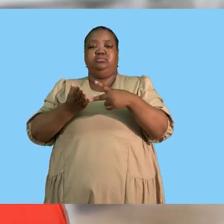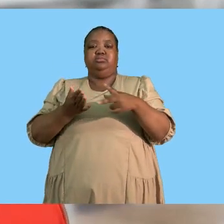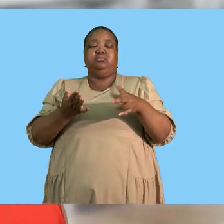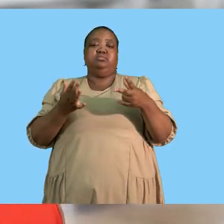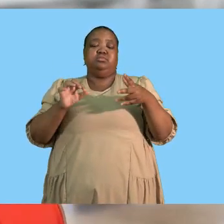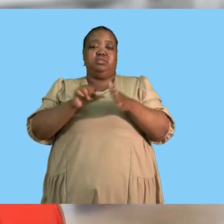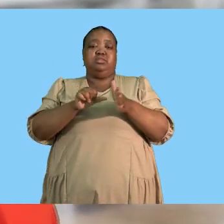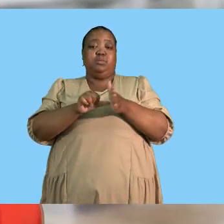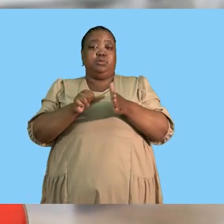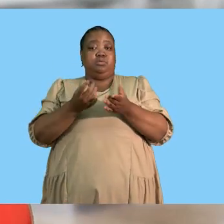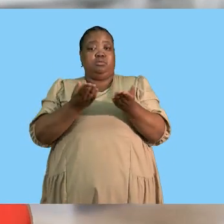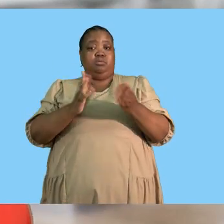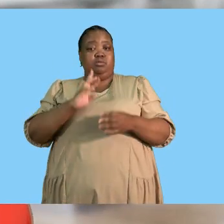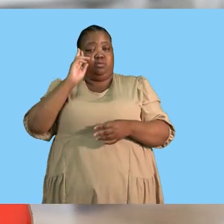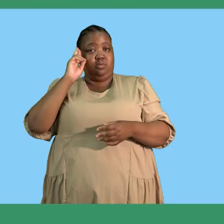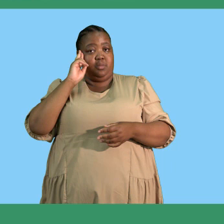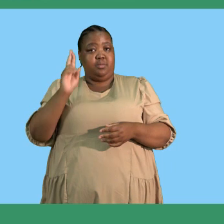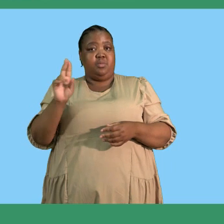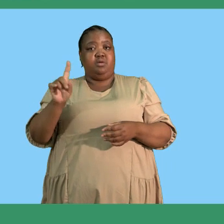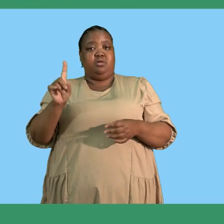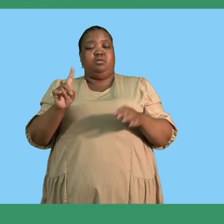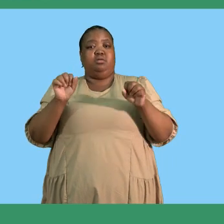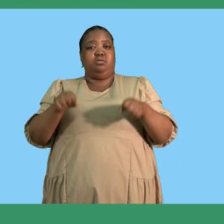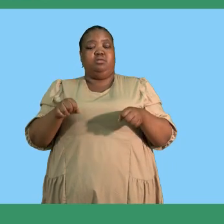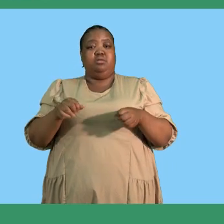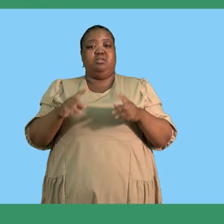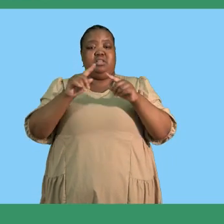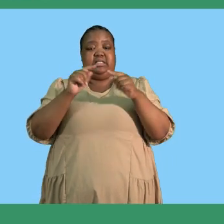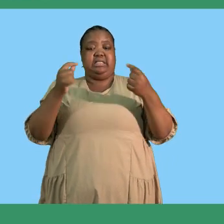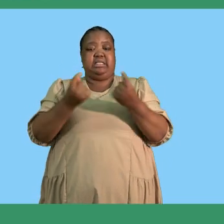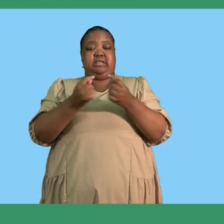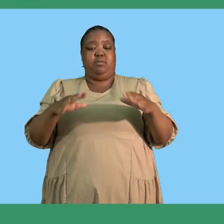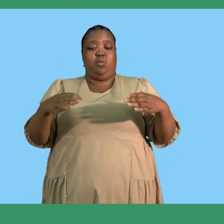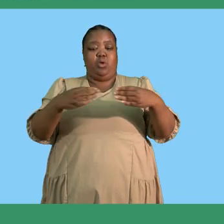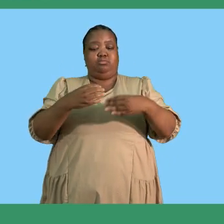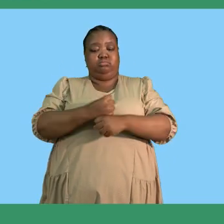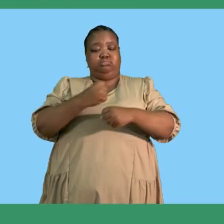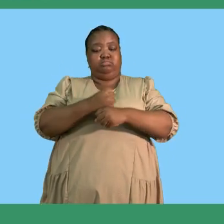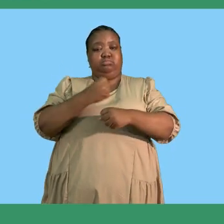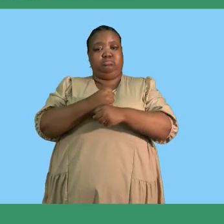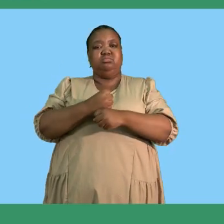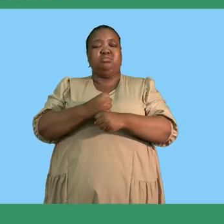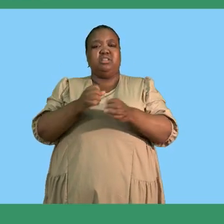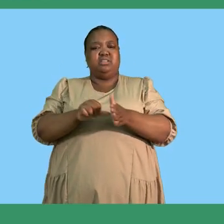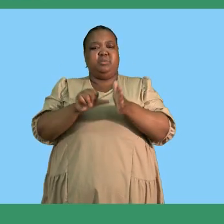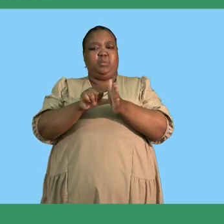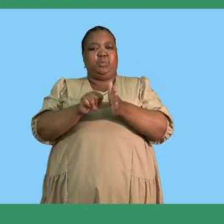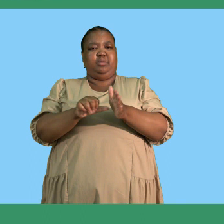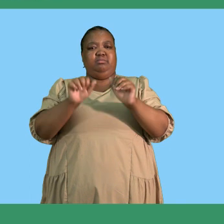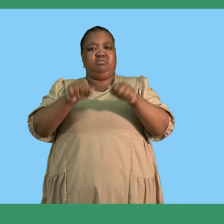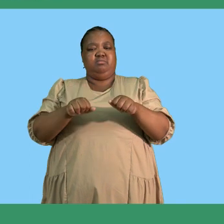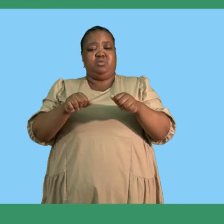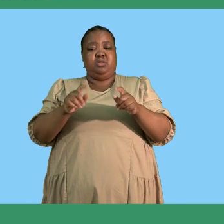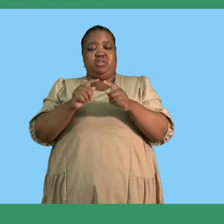very important for you to remember that you must know the importance of teamwork in a business and you must know